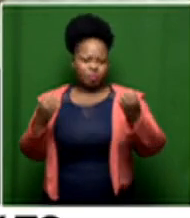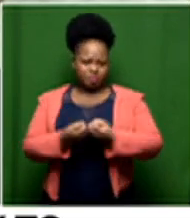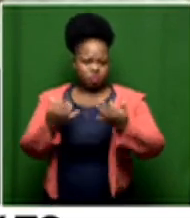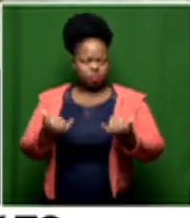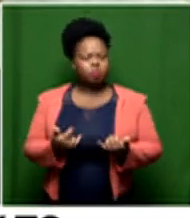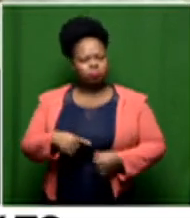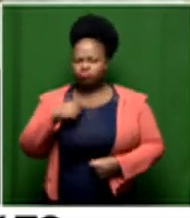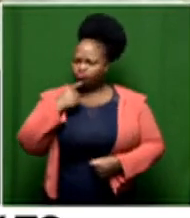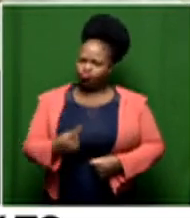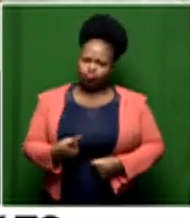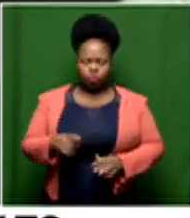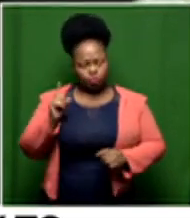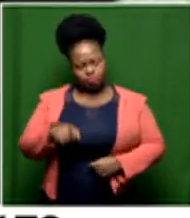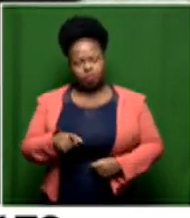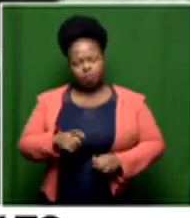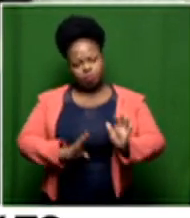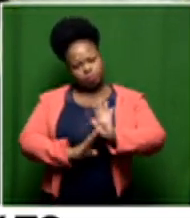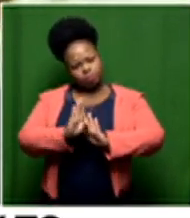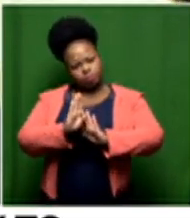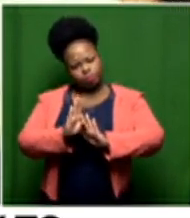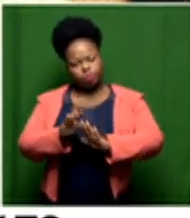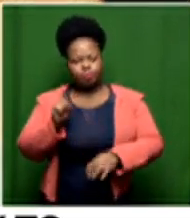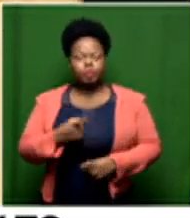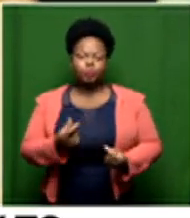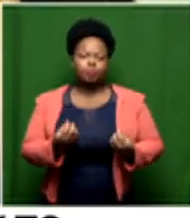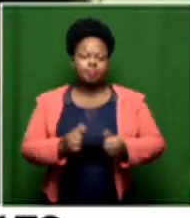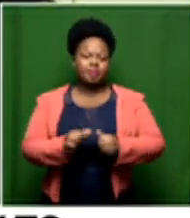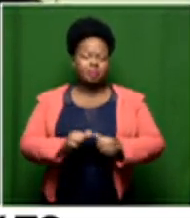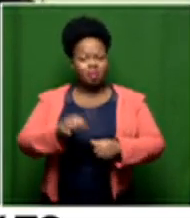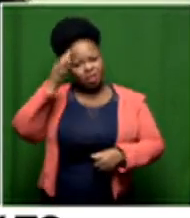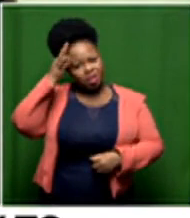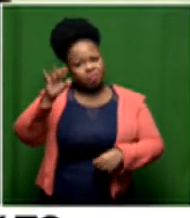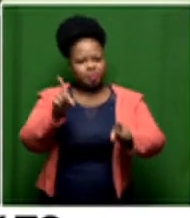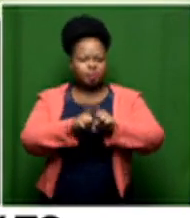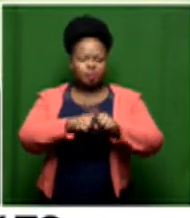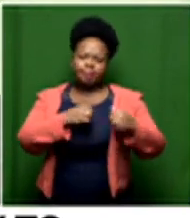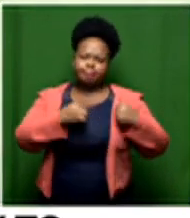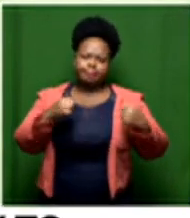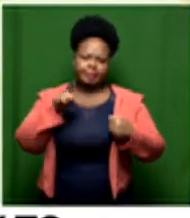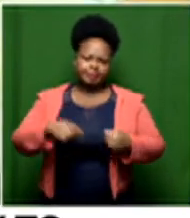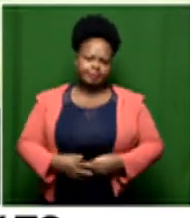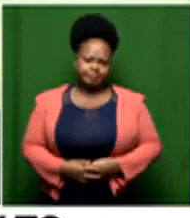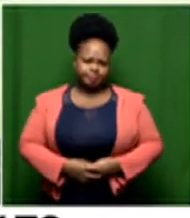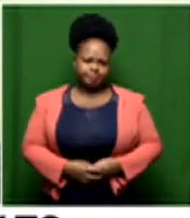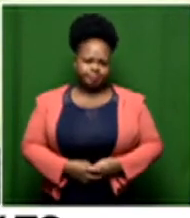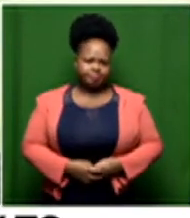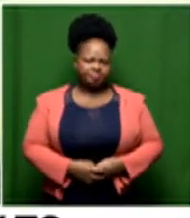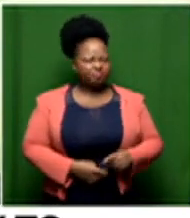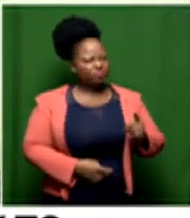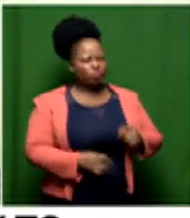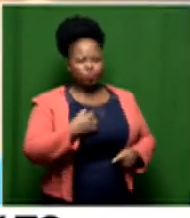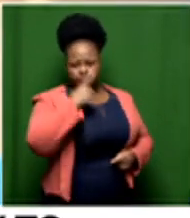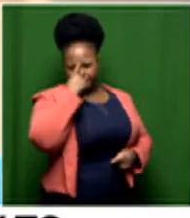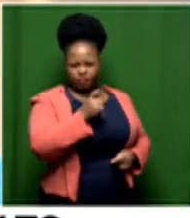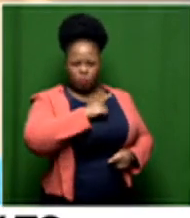now saying we've got to do better, and we want to see our government doing better on our behalf. What do you believe, Mark, is